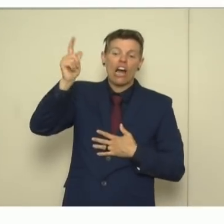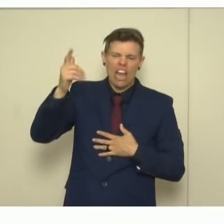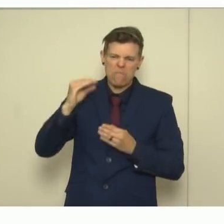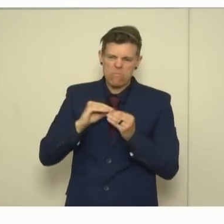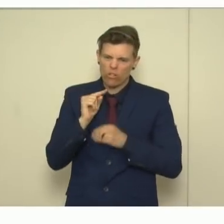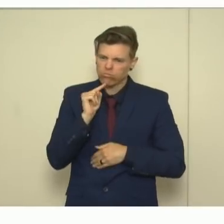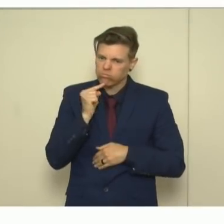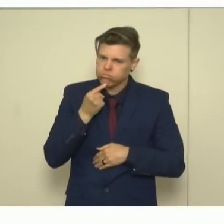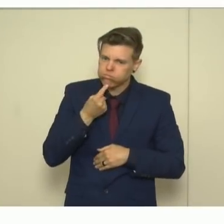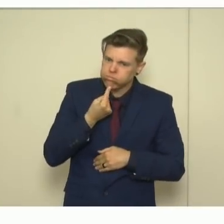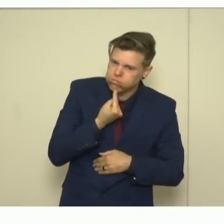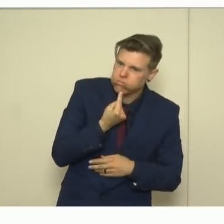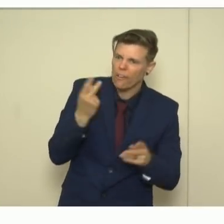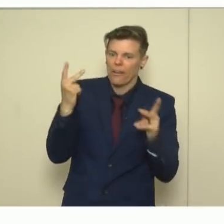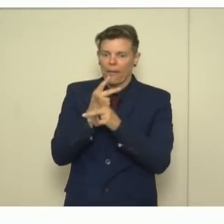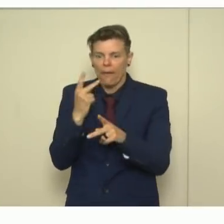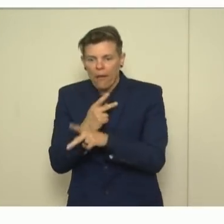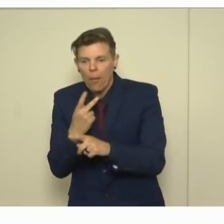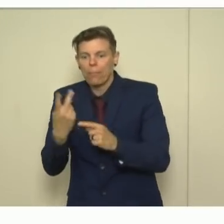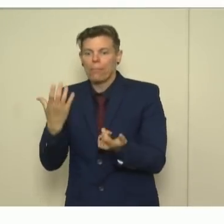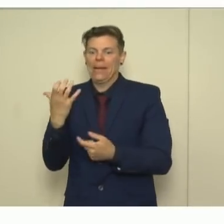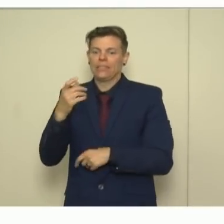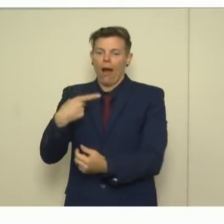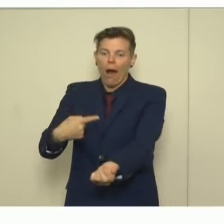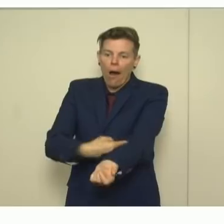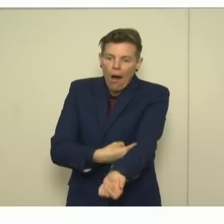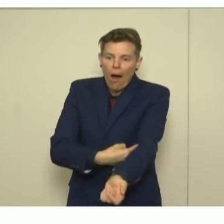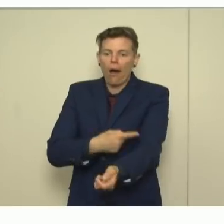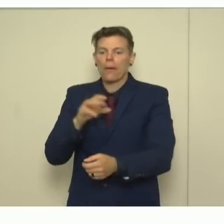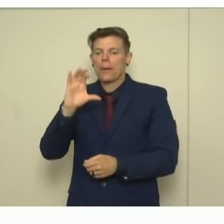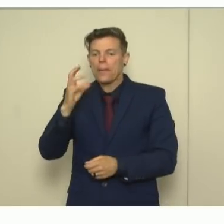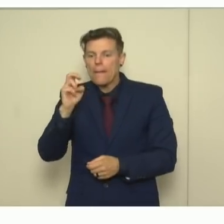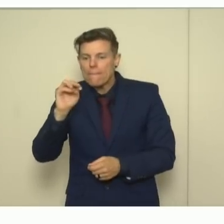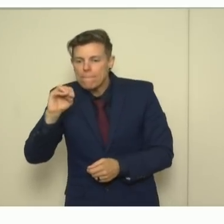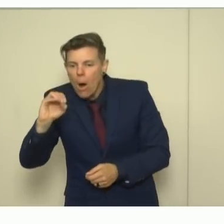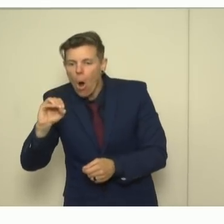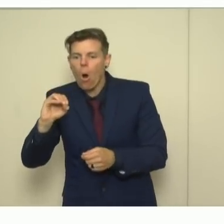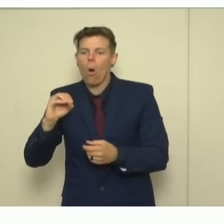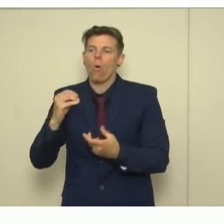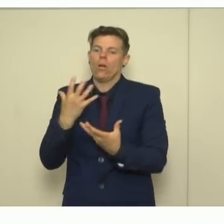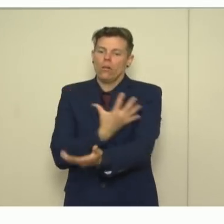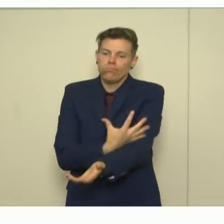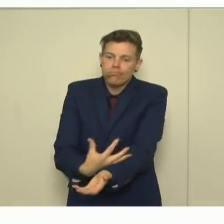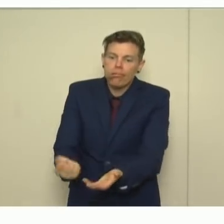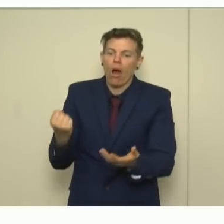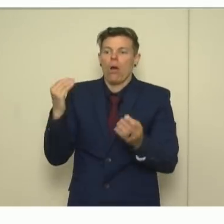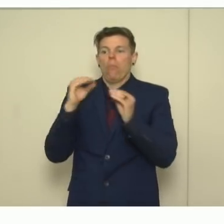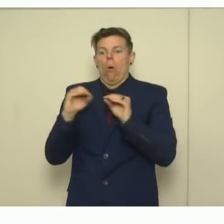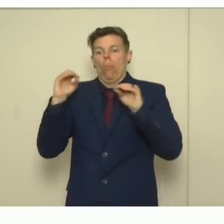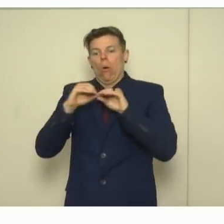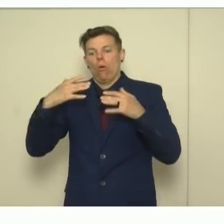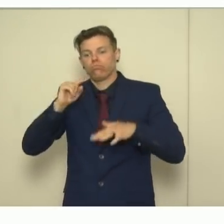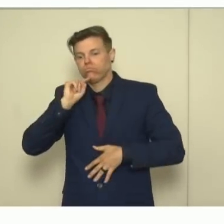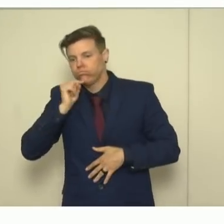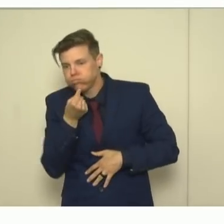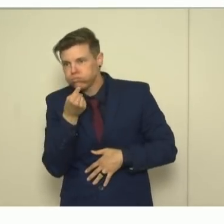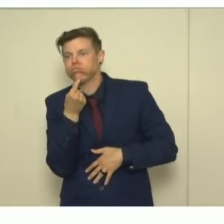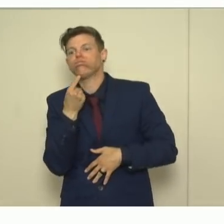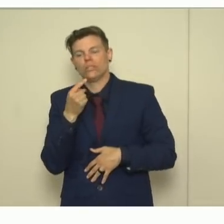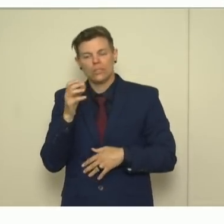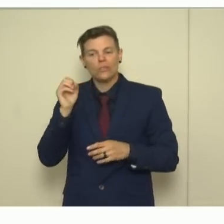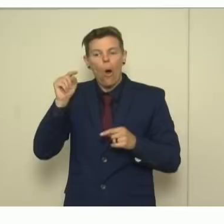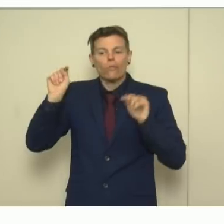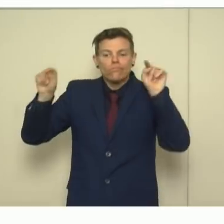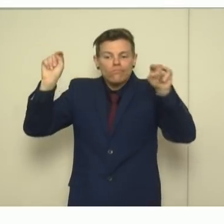So this is actually data from New Mexico, from some of our hub hospitals who are now providing this data to show these trends. It's great